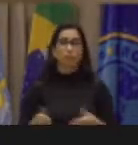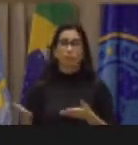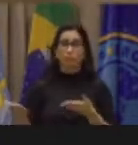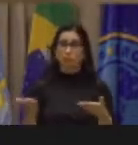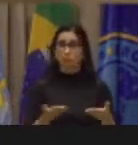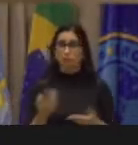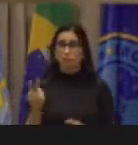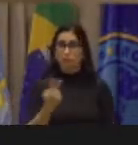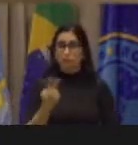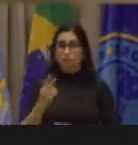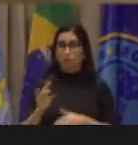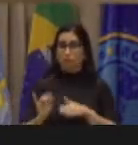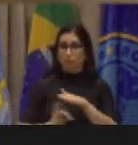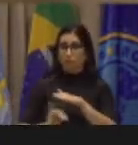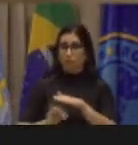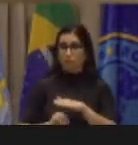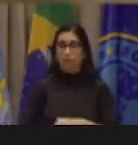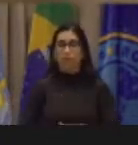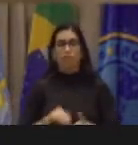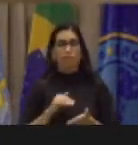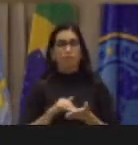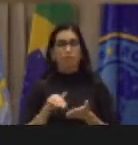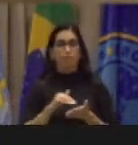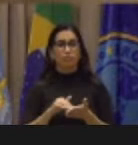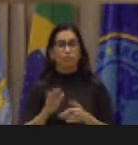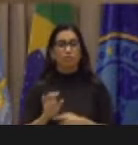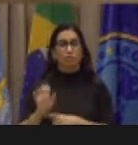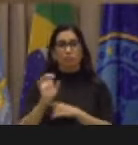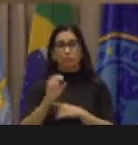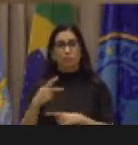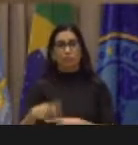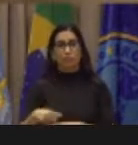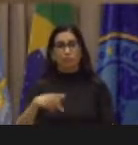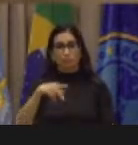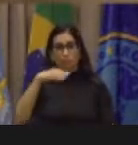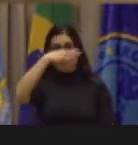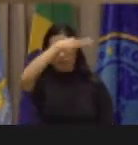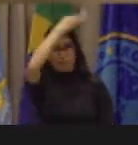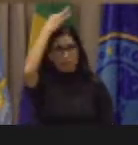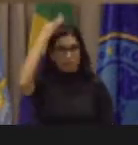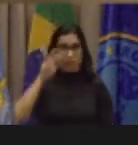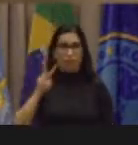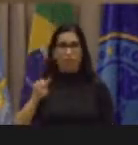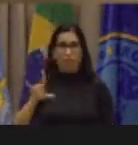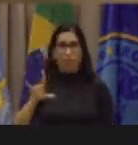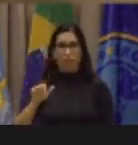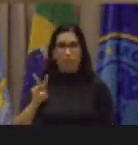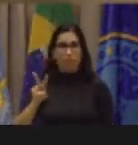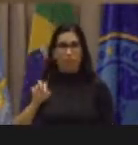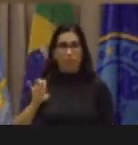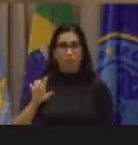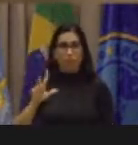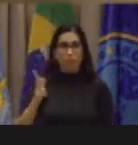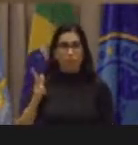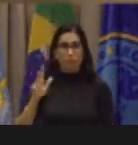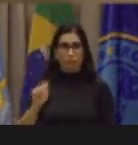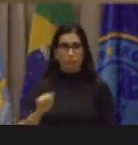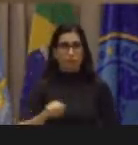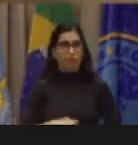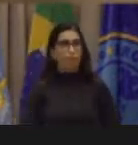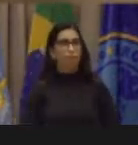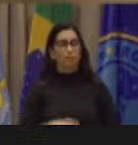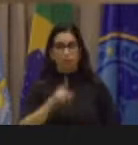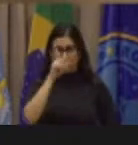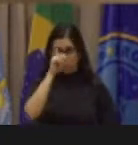Now the second institution, ladies and gentlemen, State Department of Health in Espírito Santo, Vila Velha, and State